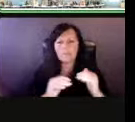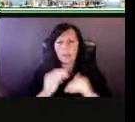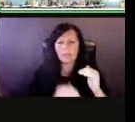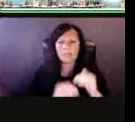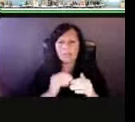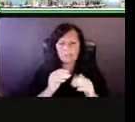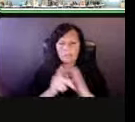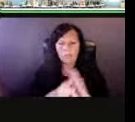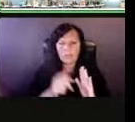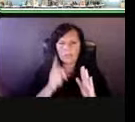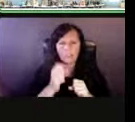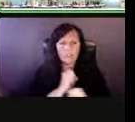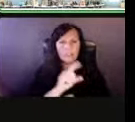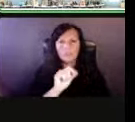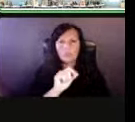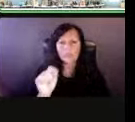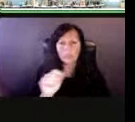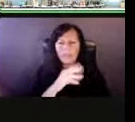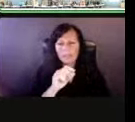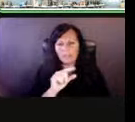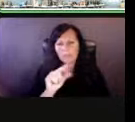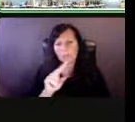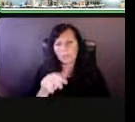balance 2 years ago in 2022.